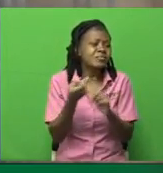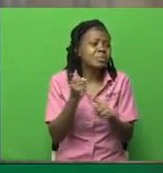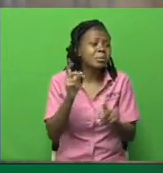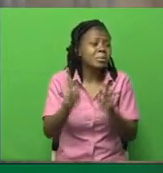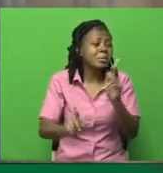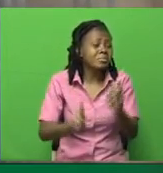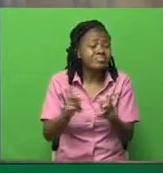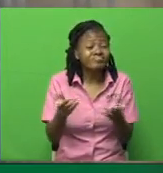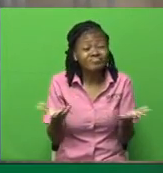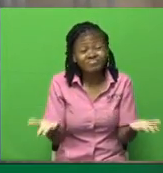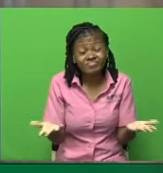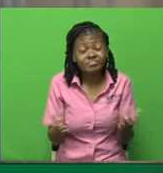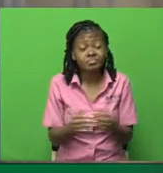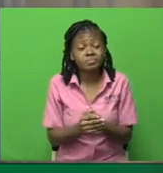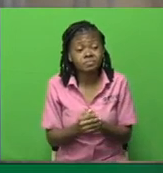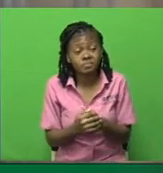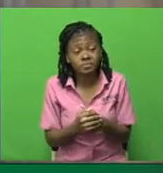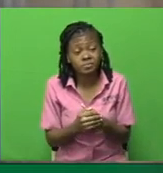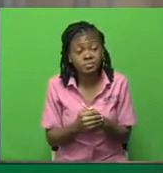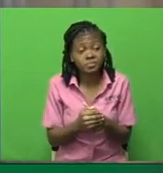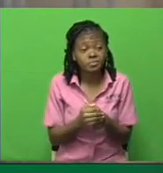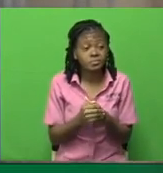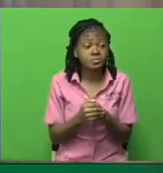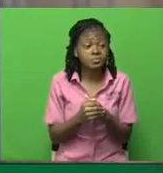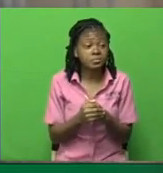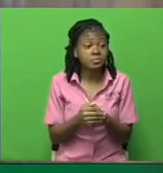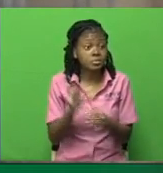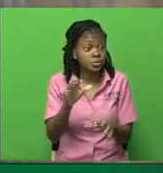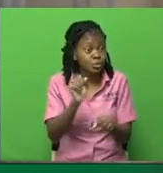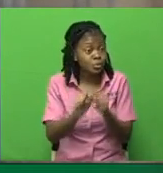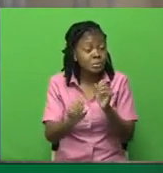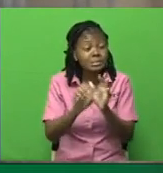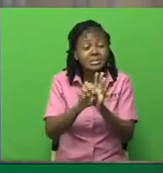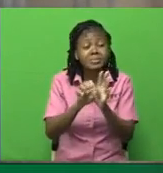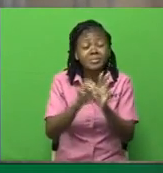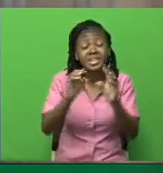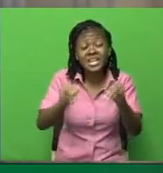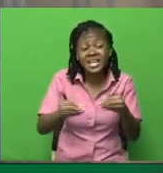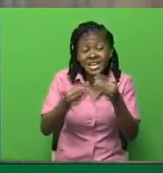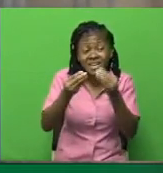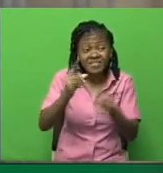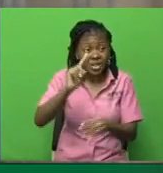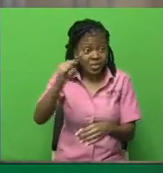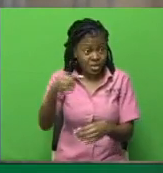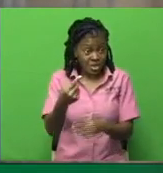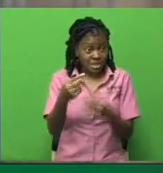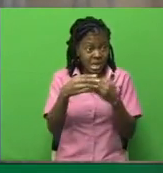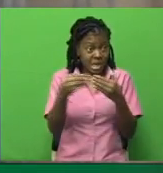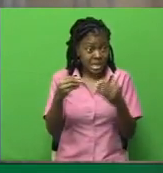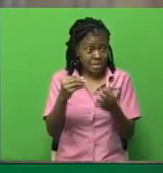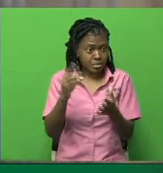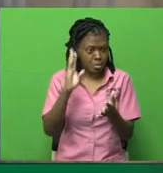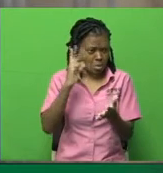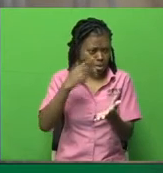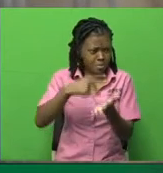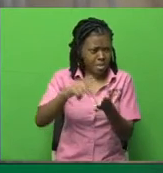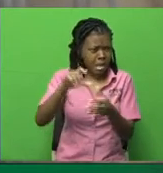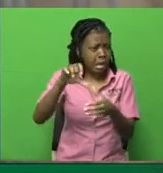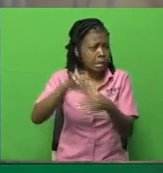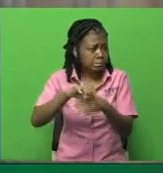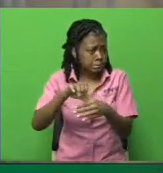in return so you can fill your tank with this thousand dollars Madam maybe you can jump and fill your tongues three times a thousand dollars